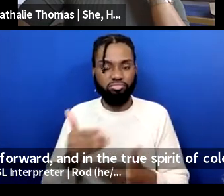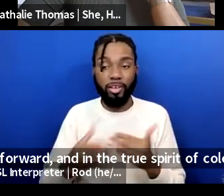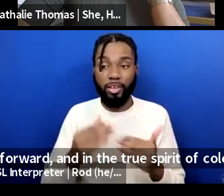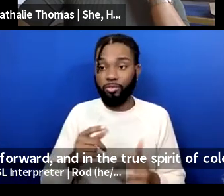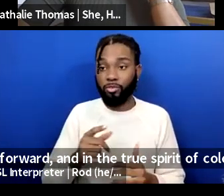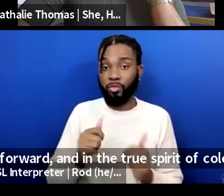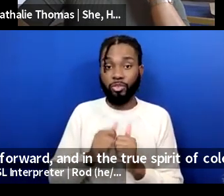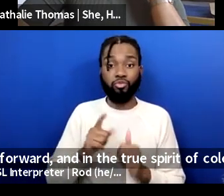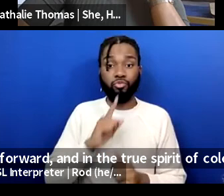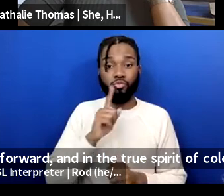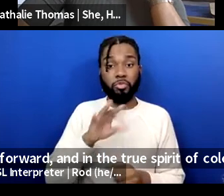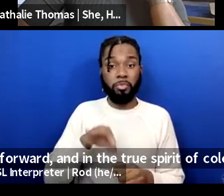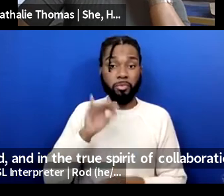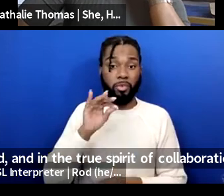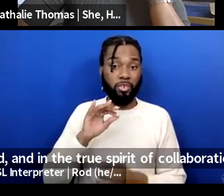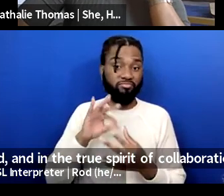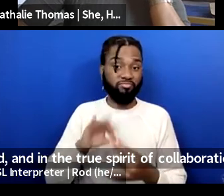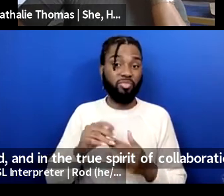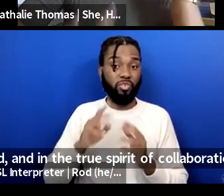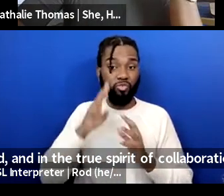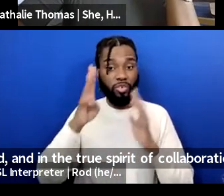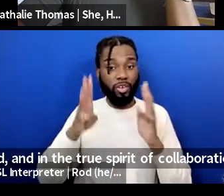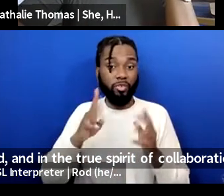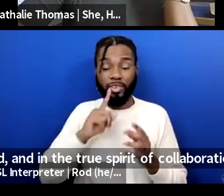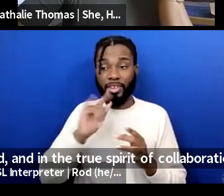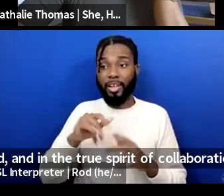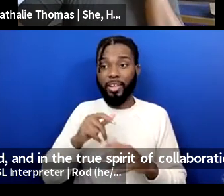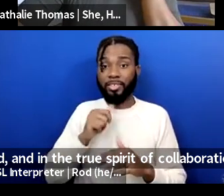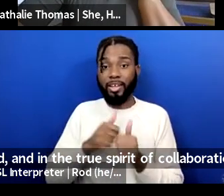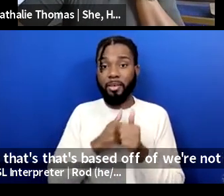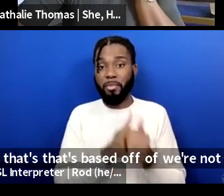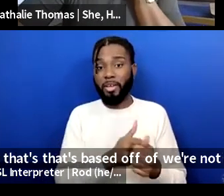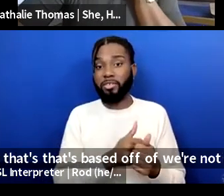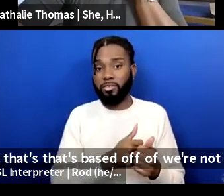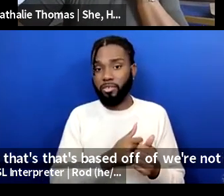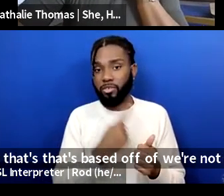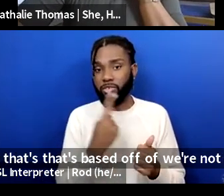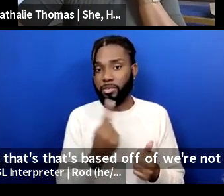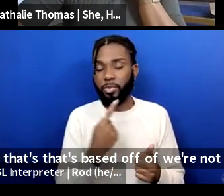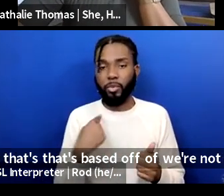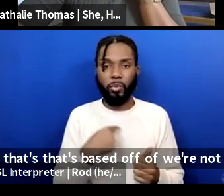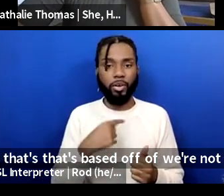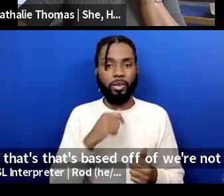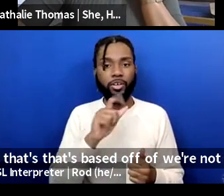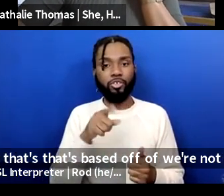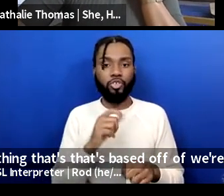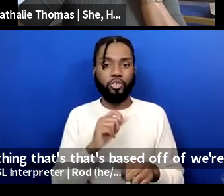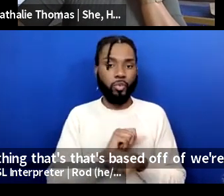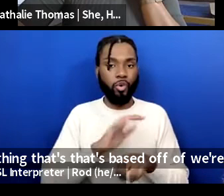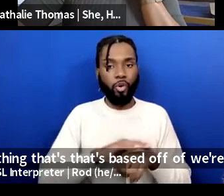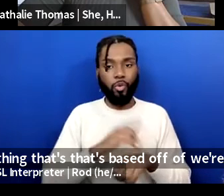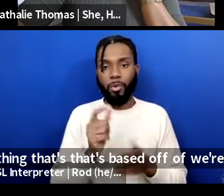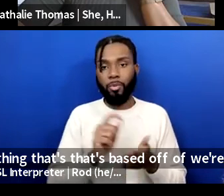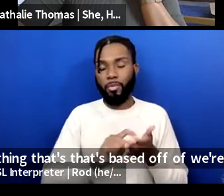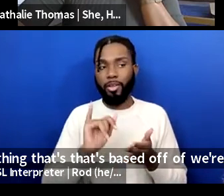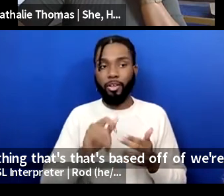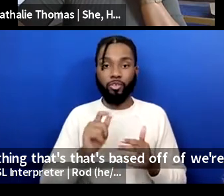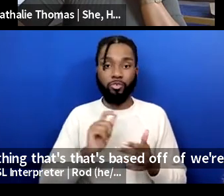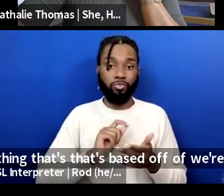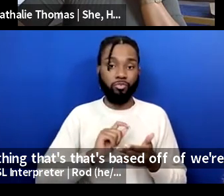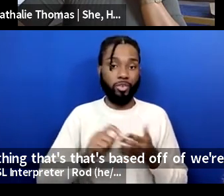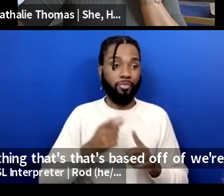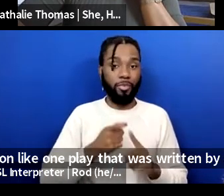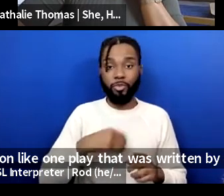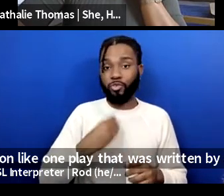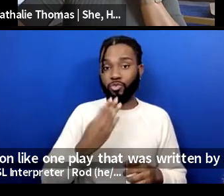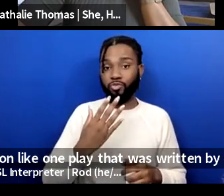collaboration, there is nothing that it's based off of. We're not all working on like one play that was written by a guy, a straight white